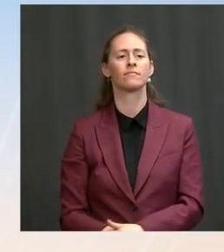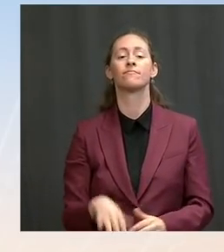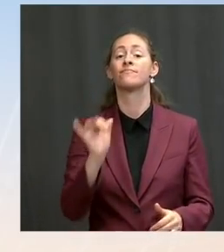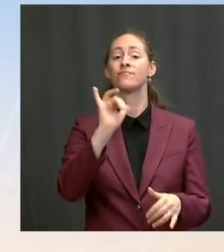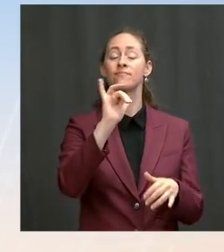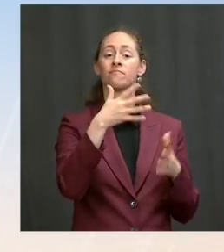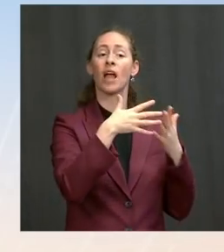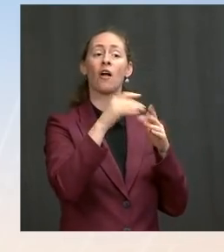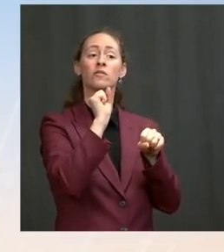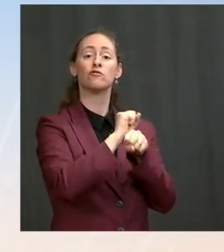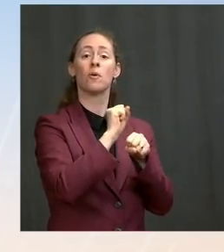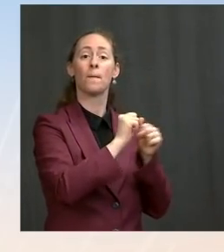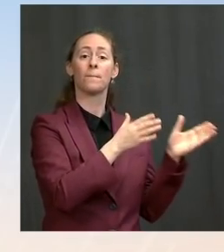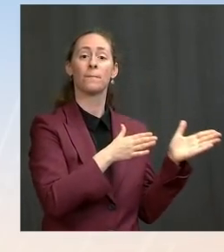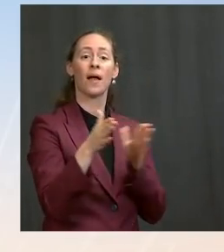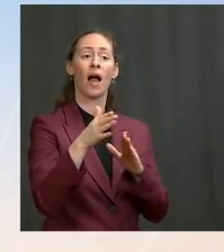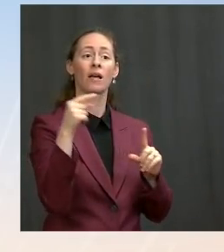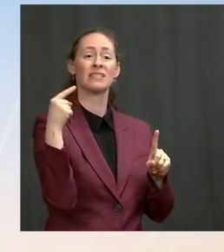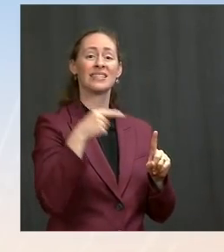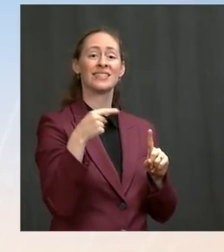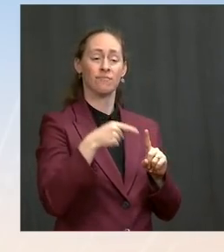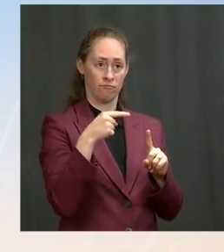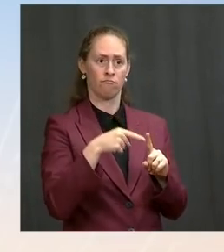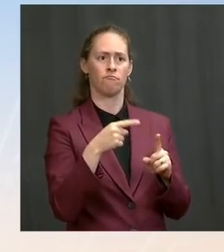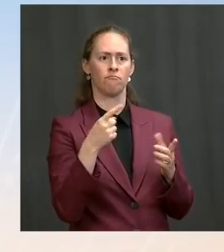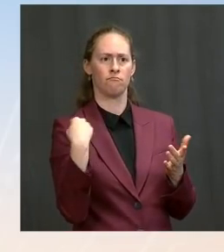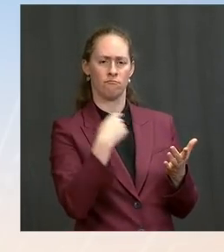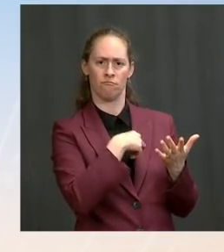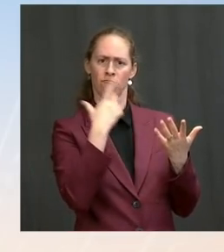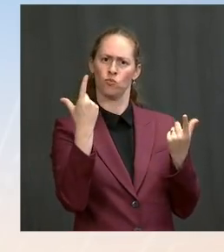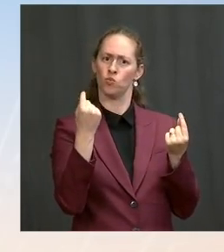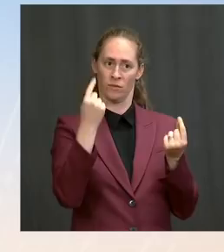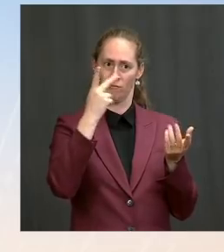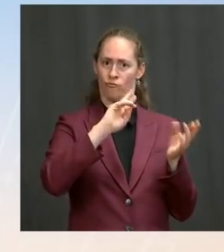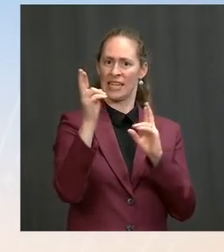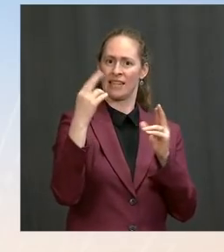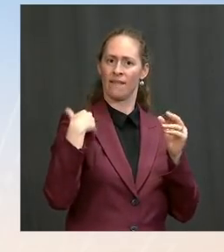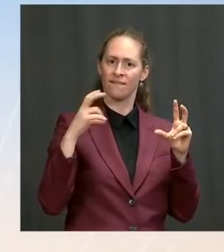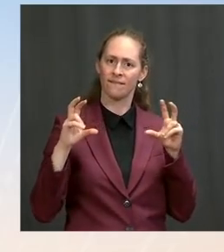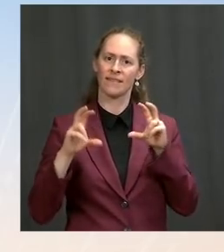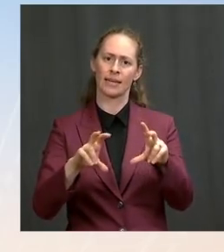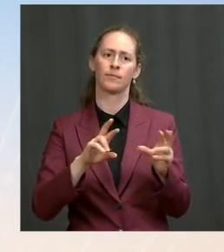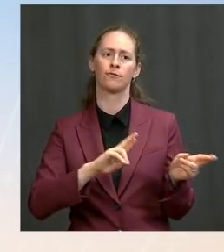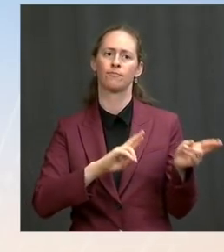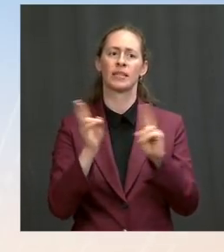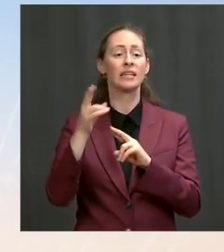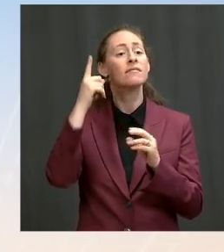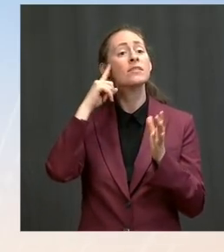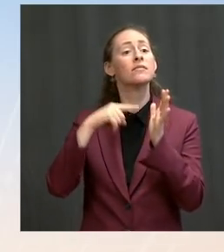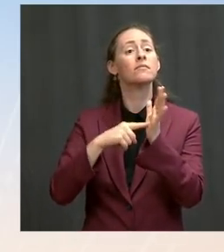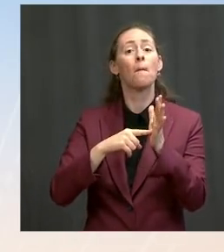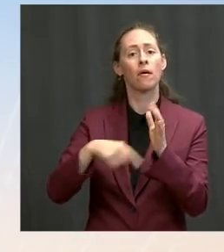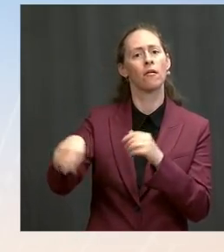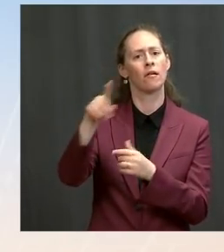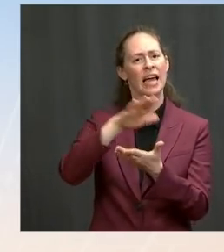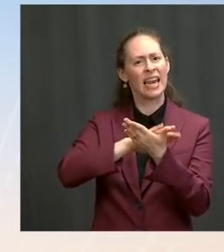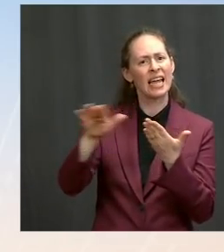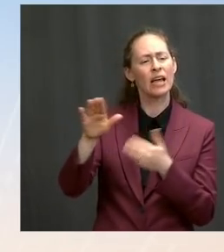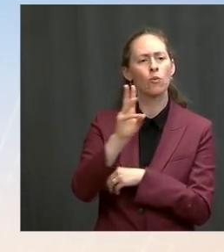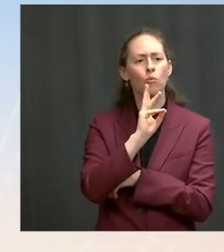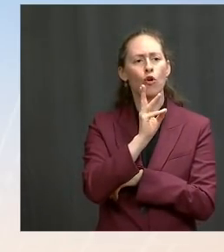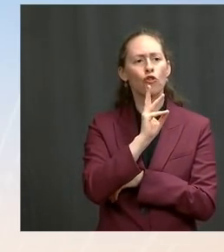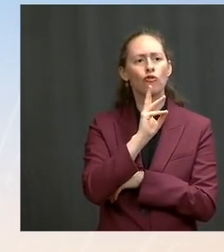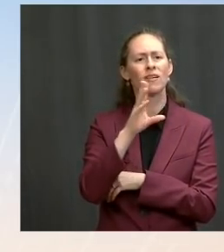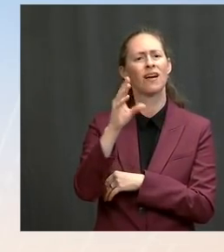framework, and for very good reason. Clean and healthy drinking water and safe and effective stormwater and